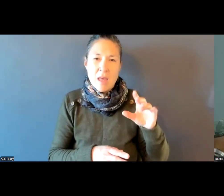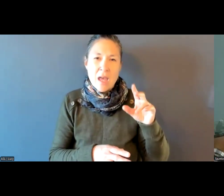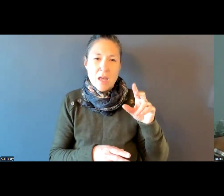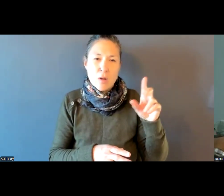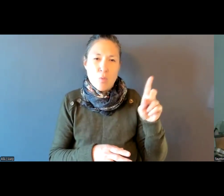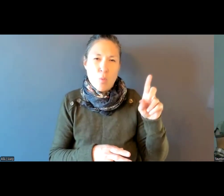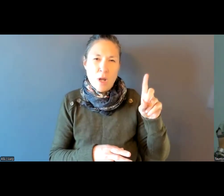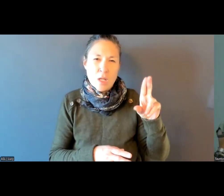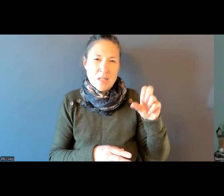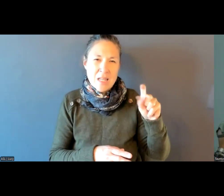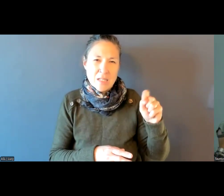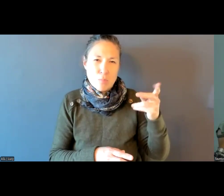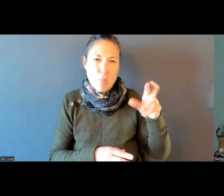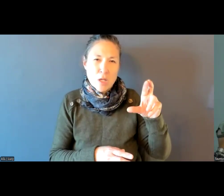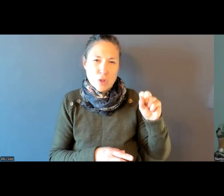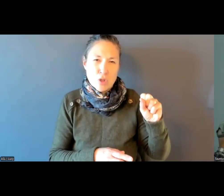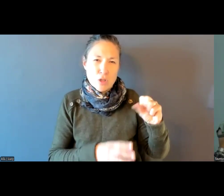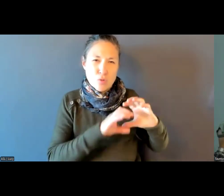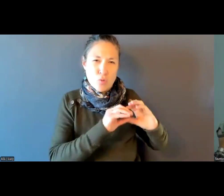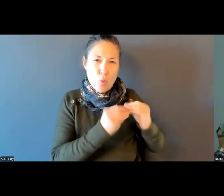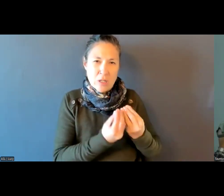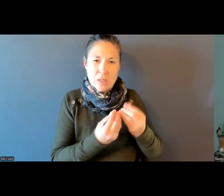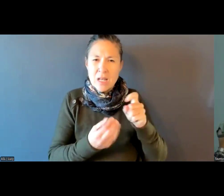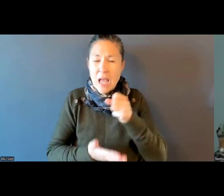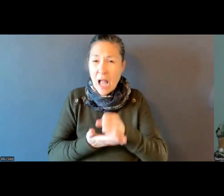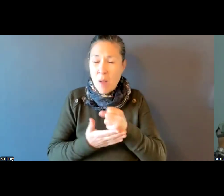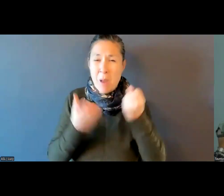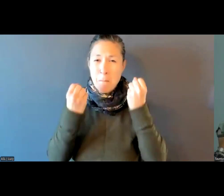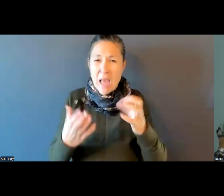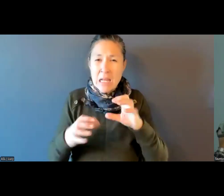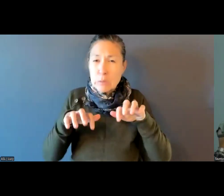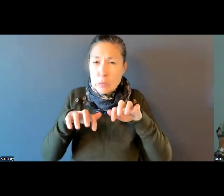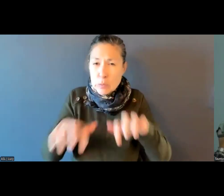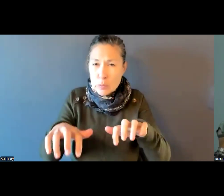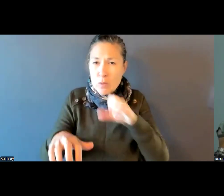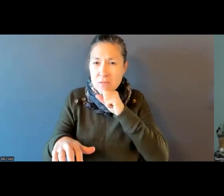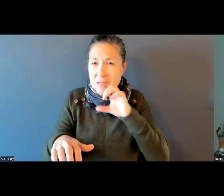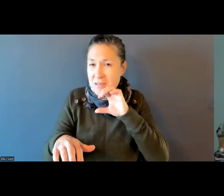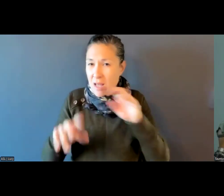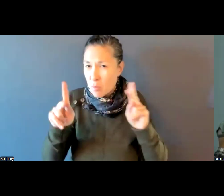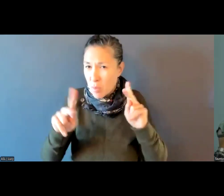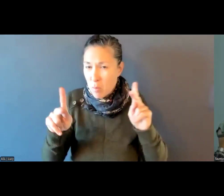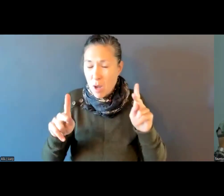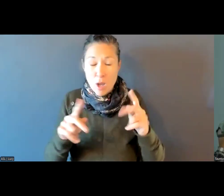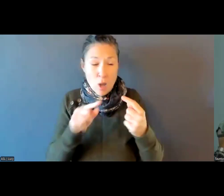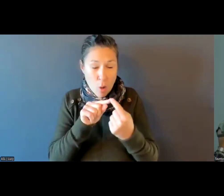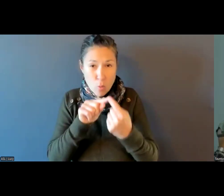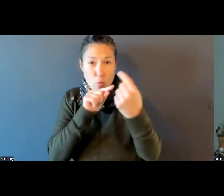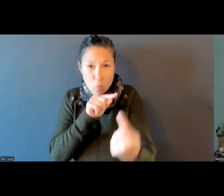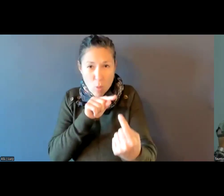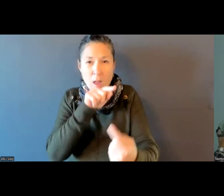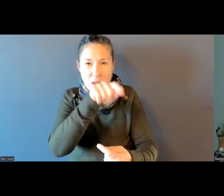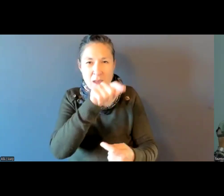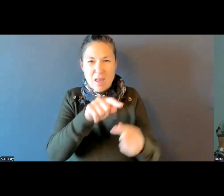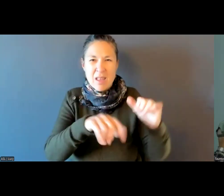We have a very high senior citizen population in our neighborhood. Directly across the street from the